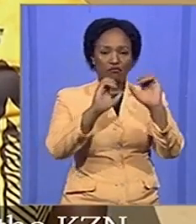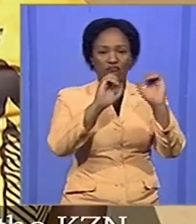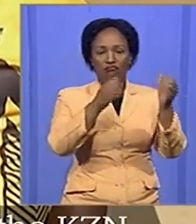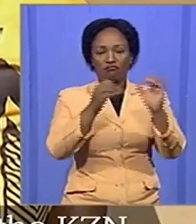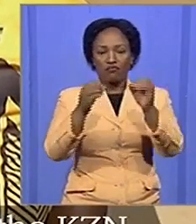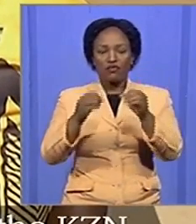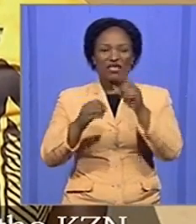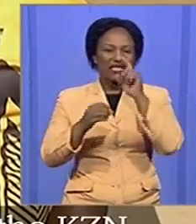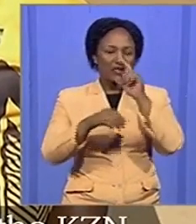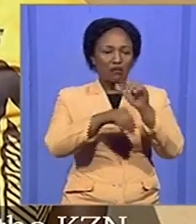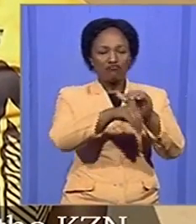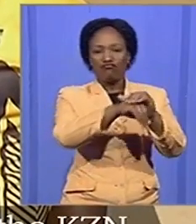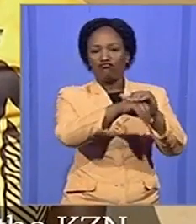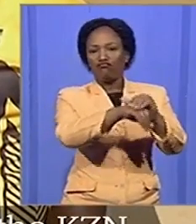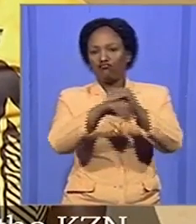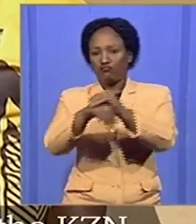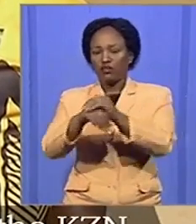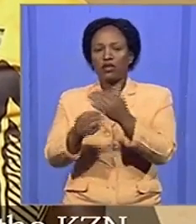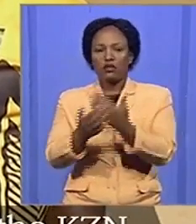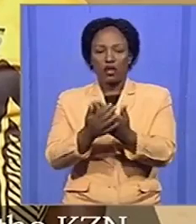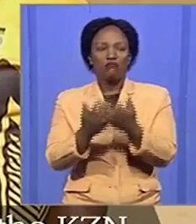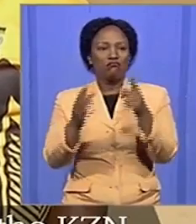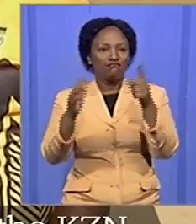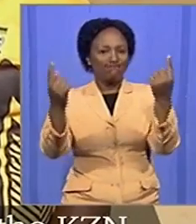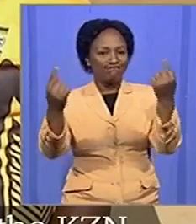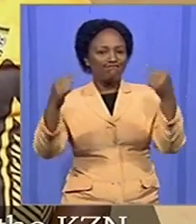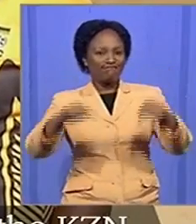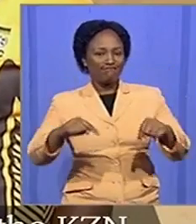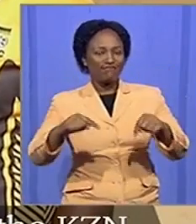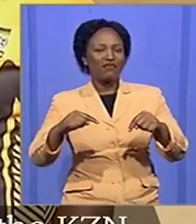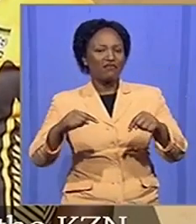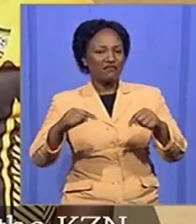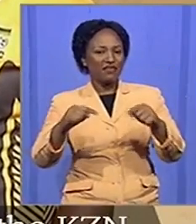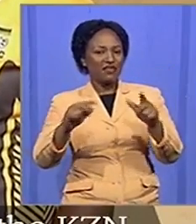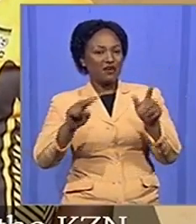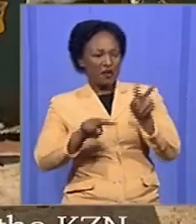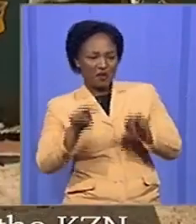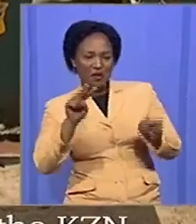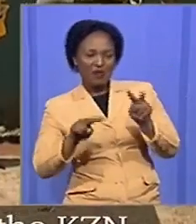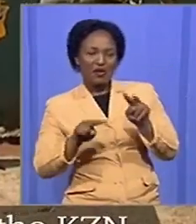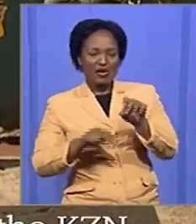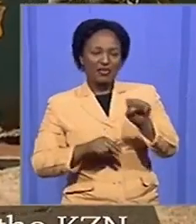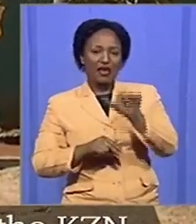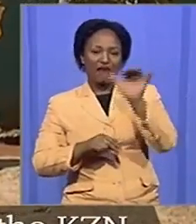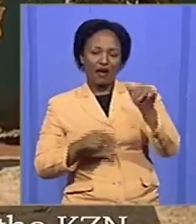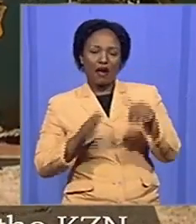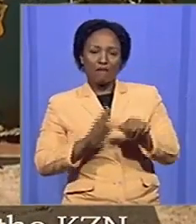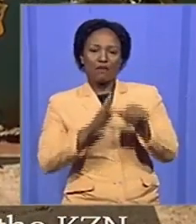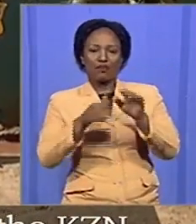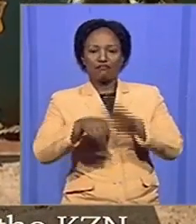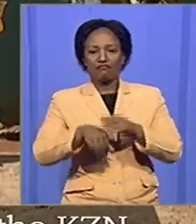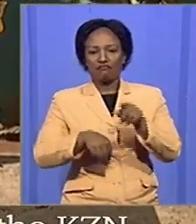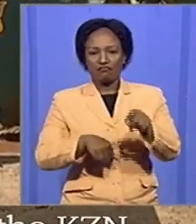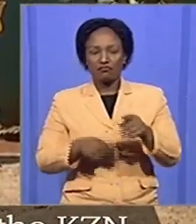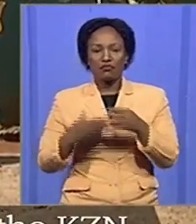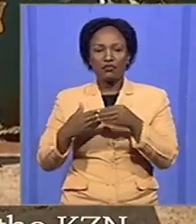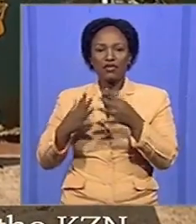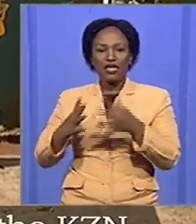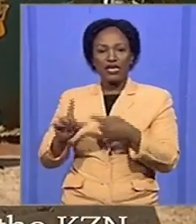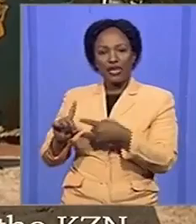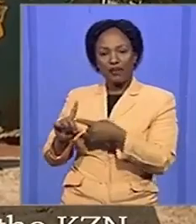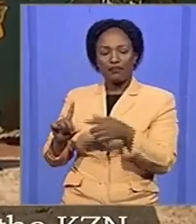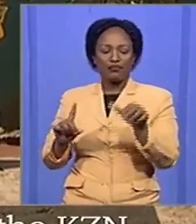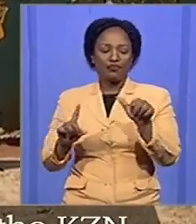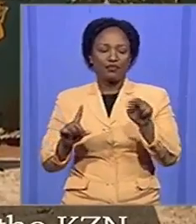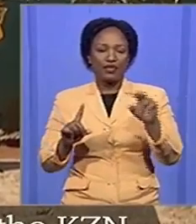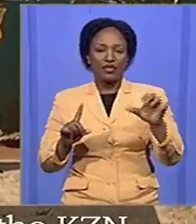to also be part of this historic moment in South Africa. Moetapele eno wa ANC o buetse a